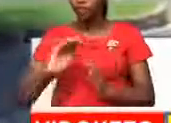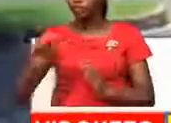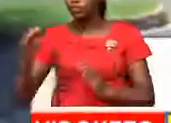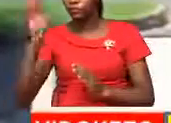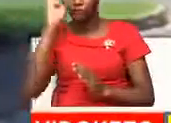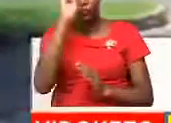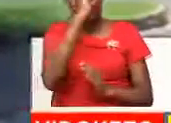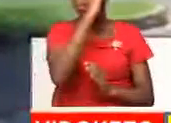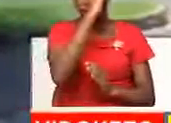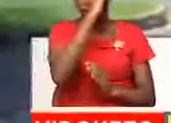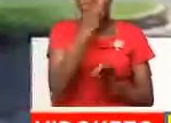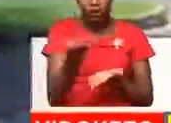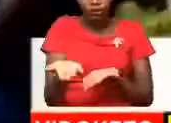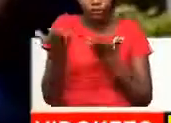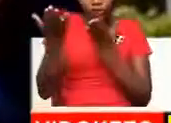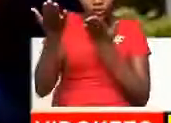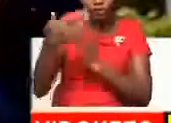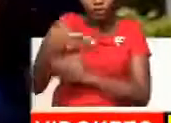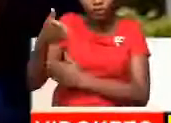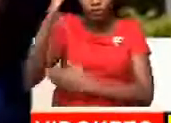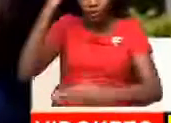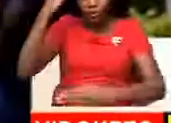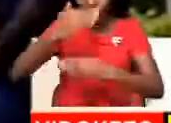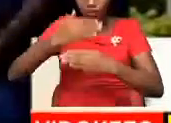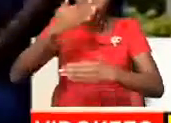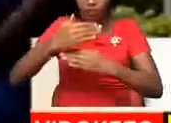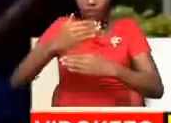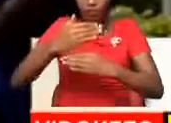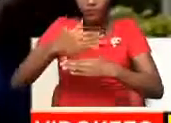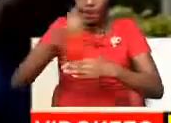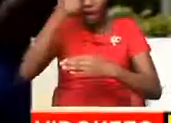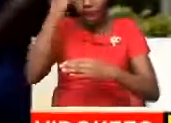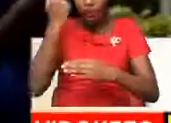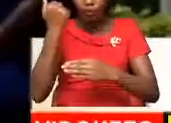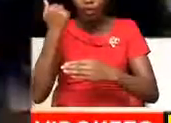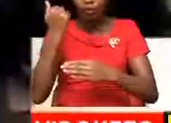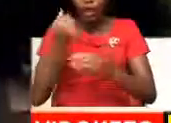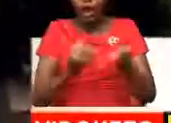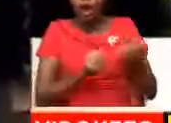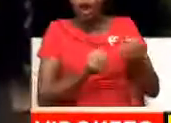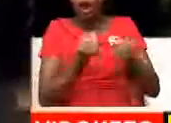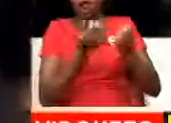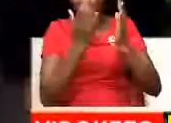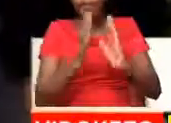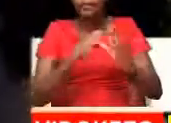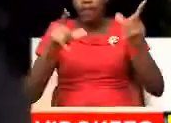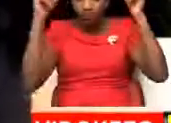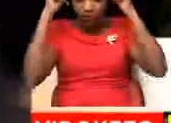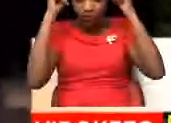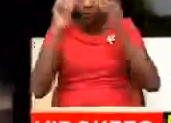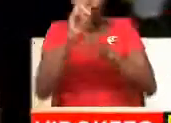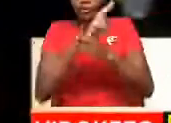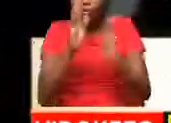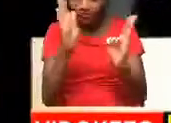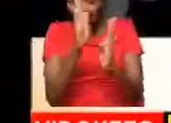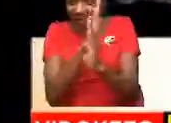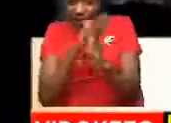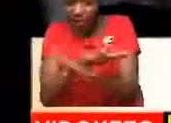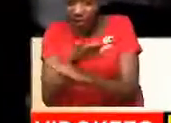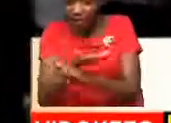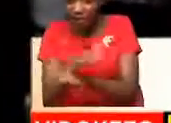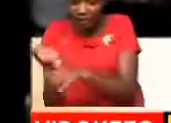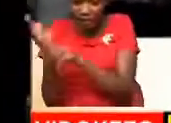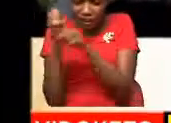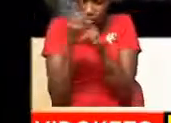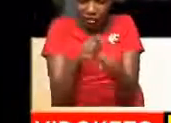Abdi Hassan kuimarisha usalama mpakani Luhaha kutokana na swala la madereva wa masafa marefu kutumia njia za mkato